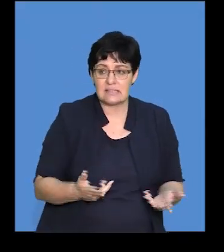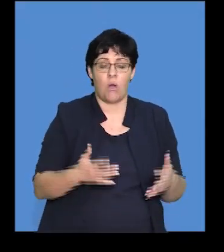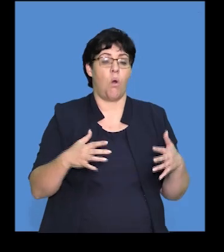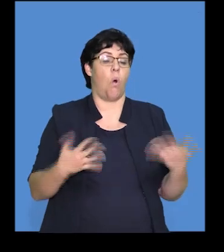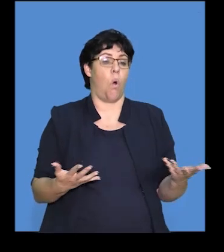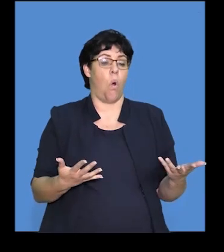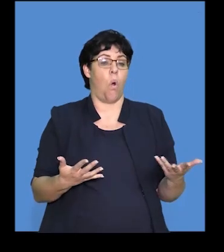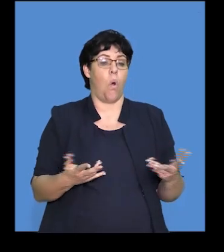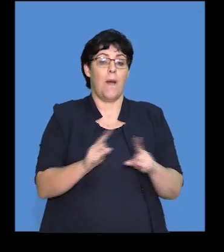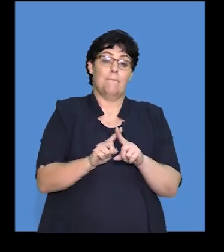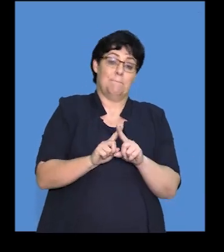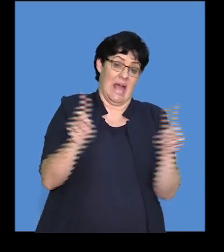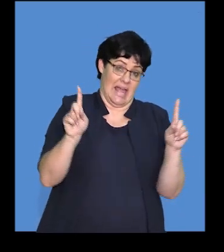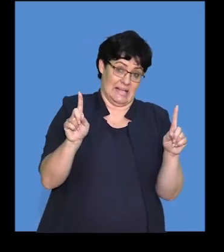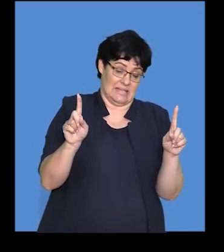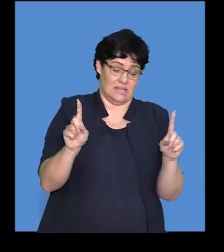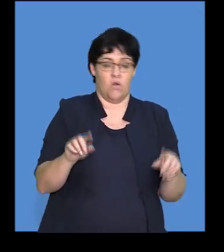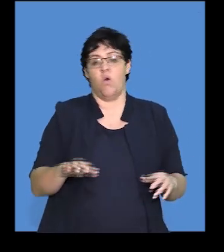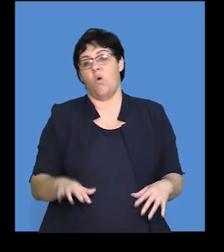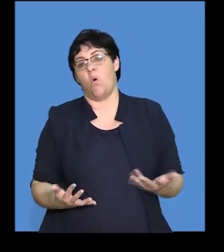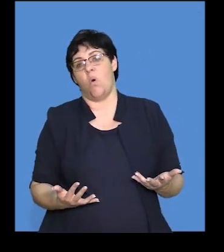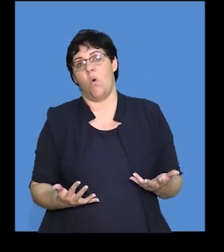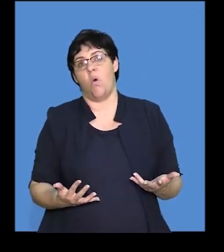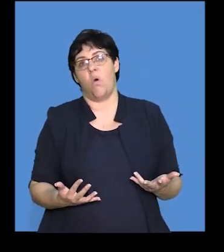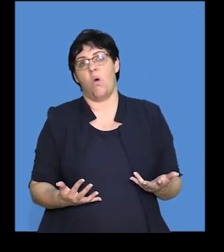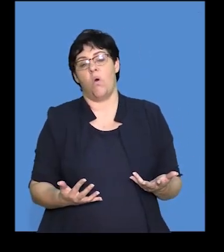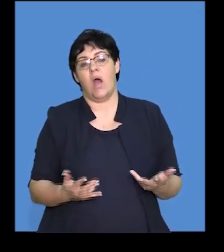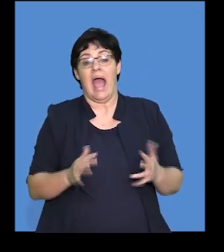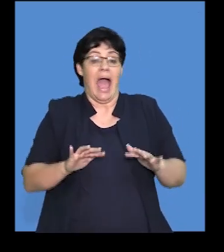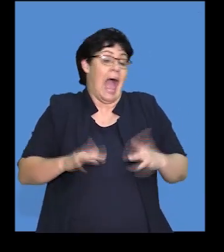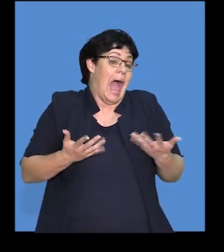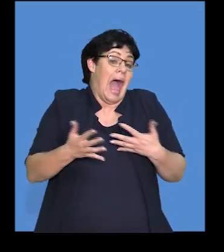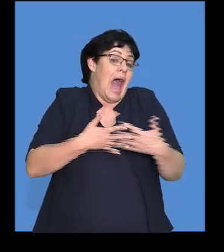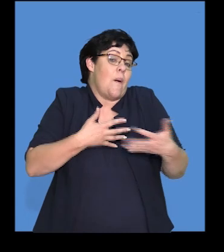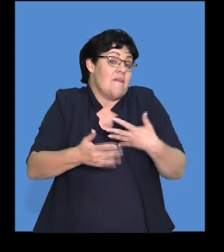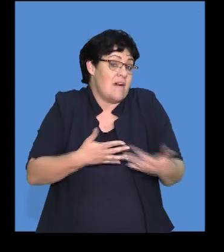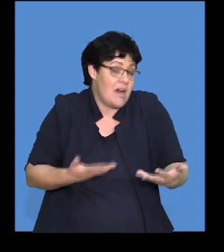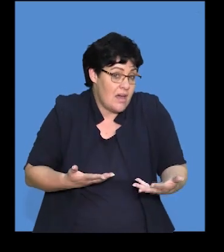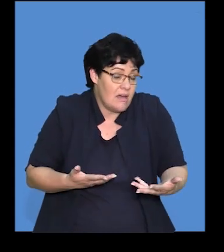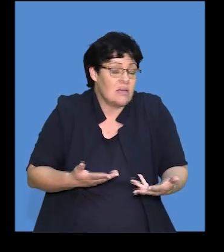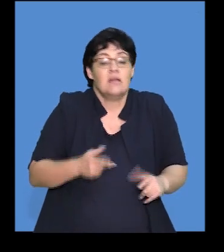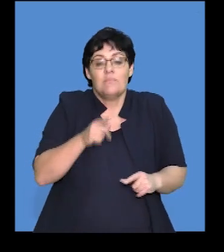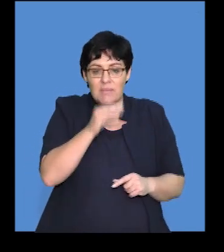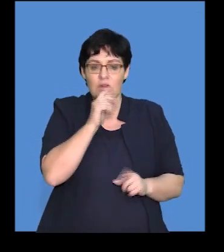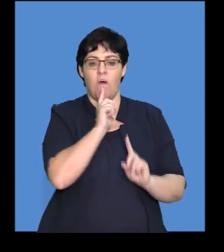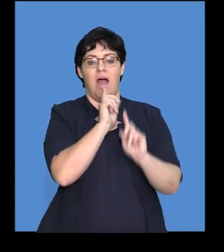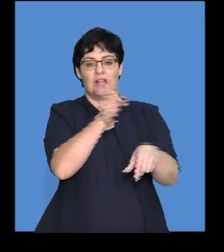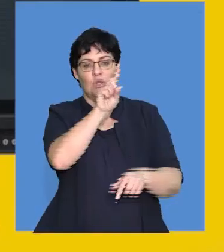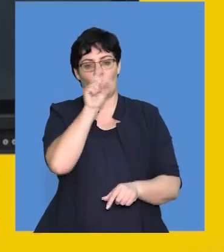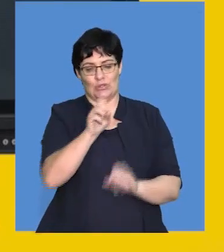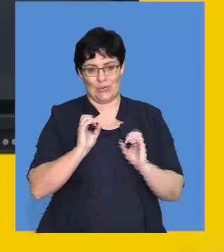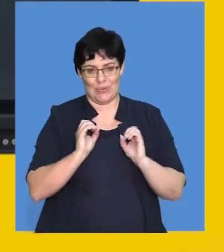word, but, or if it doesn't have a word, however, it means you haven't answered the